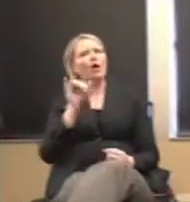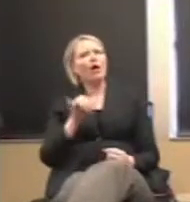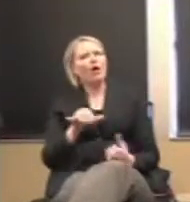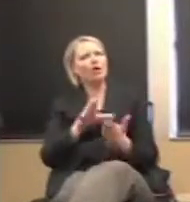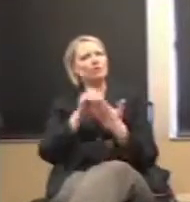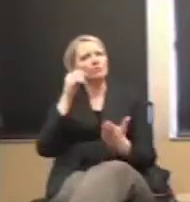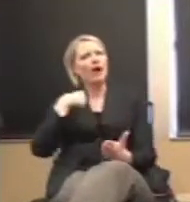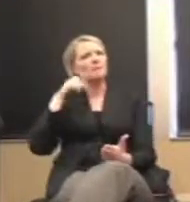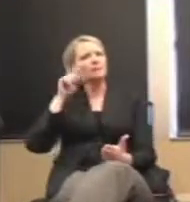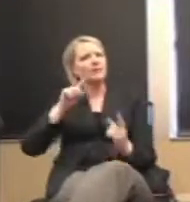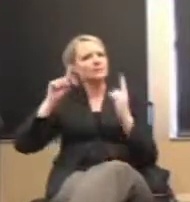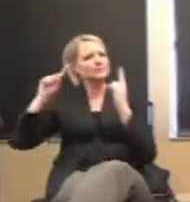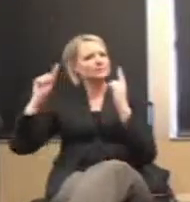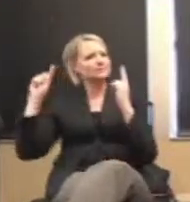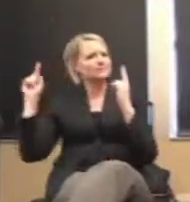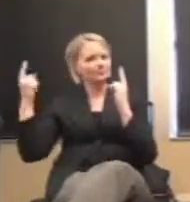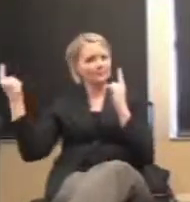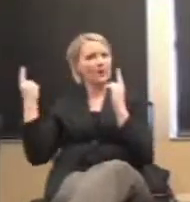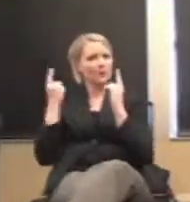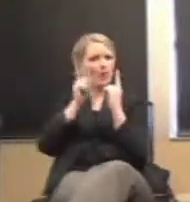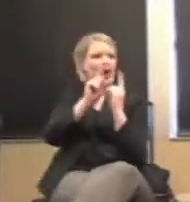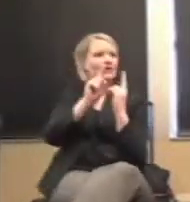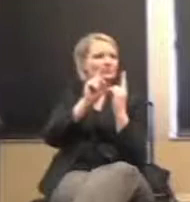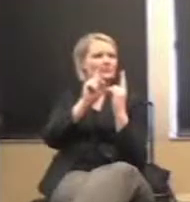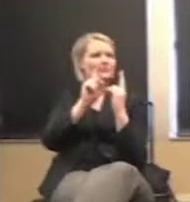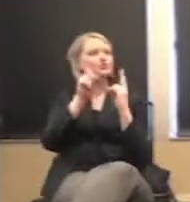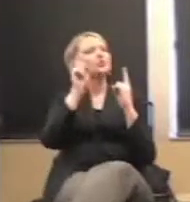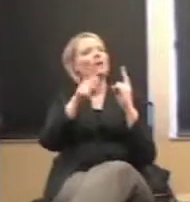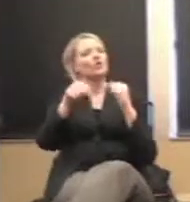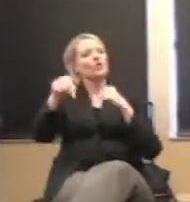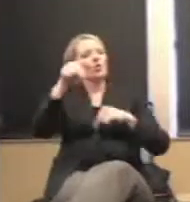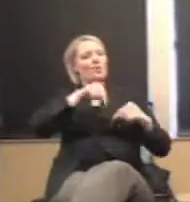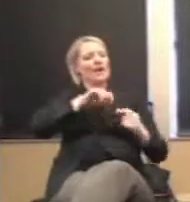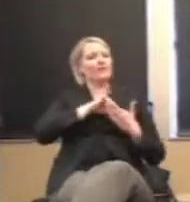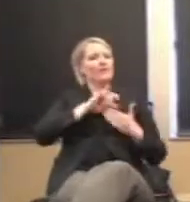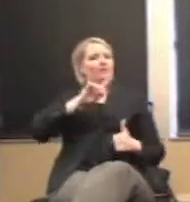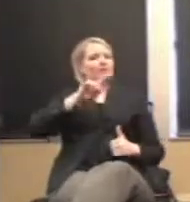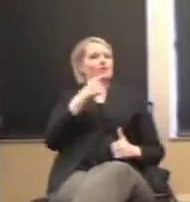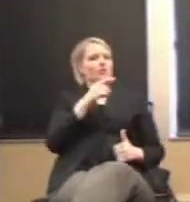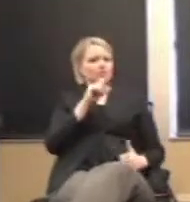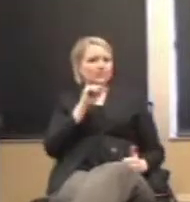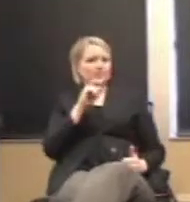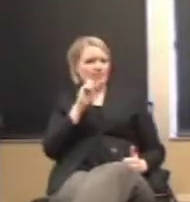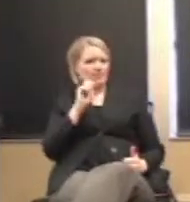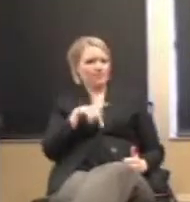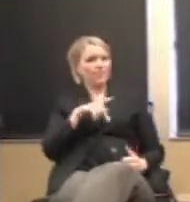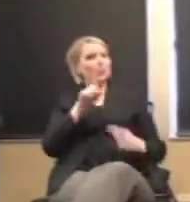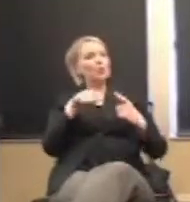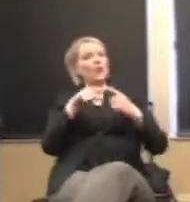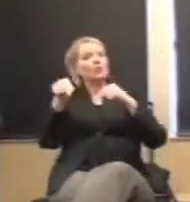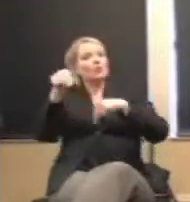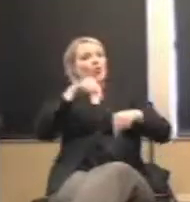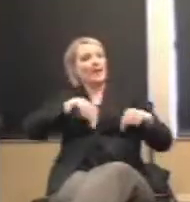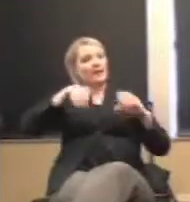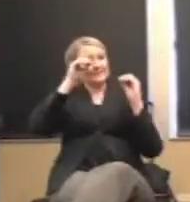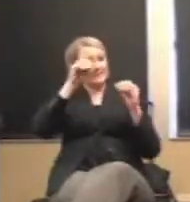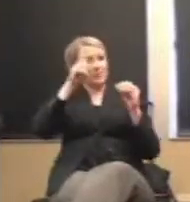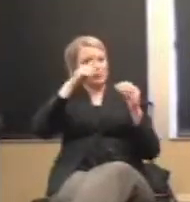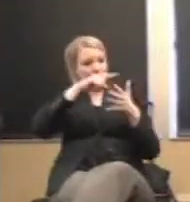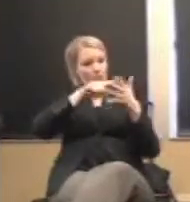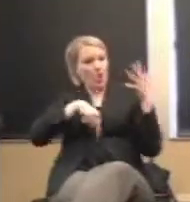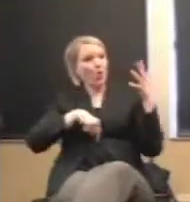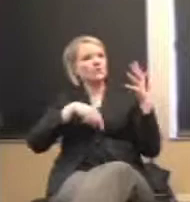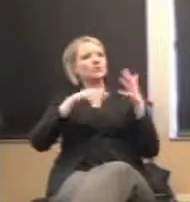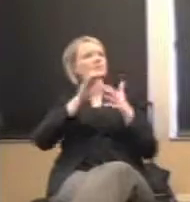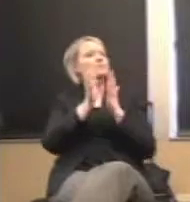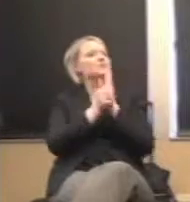attention. So you have to go back to that first step. And once you go back and you reteach those skills, they're going to be beyond